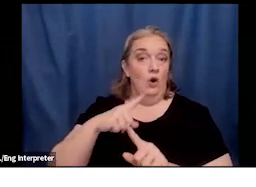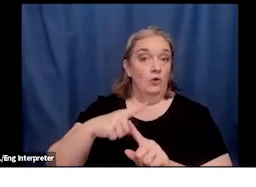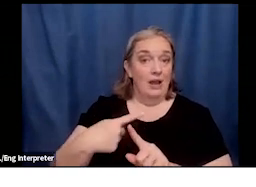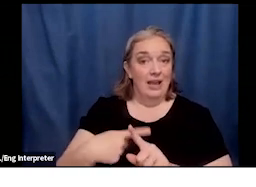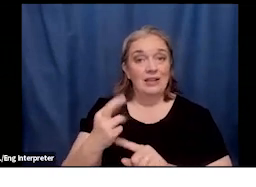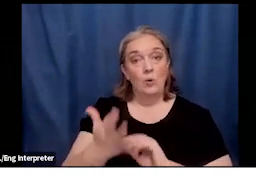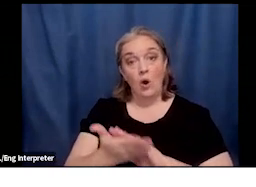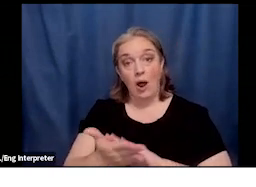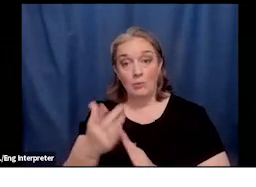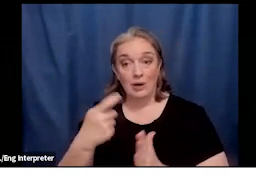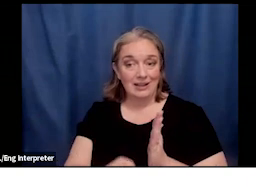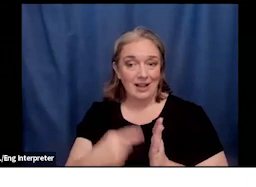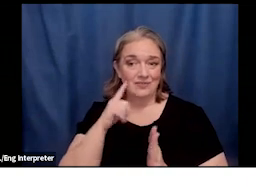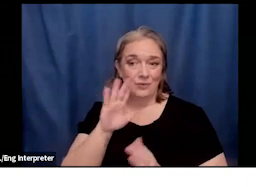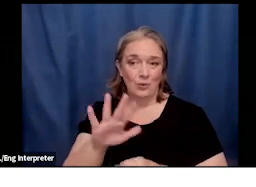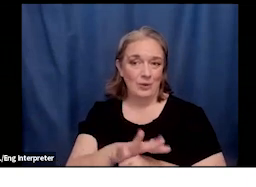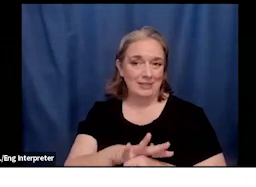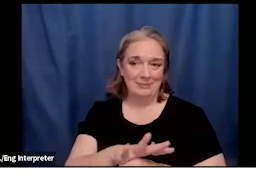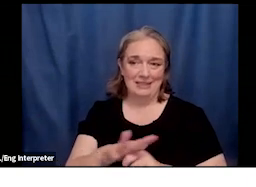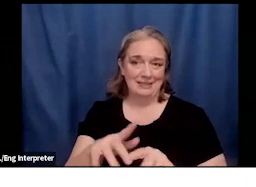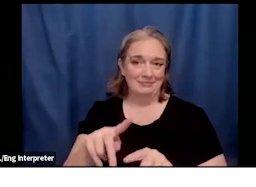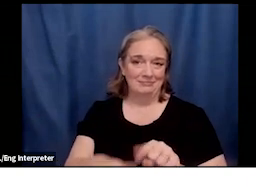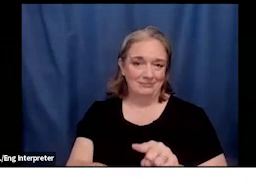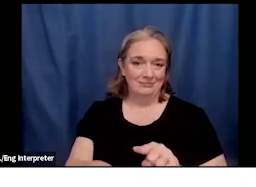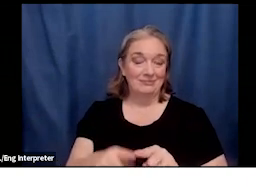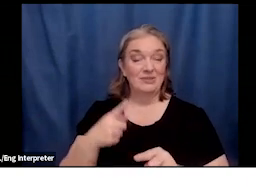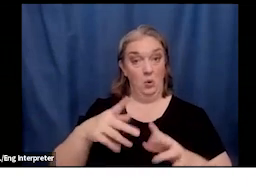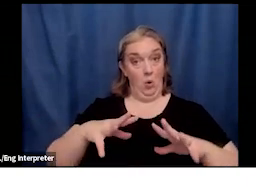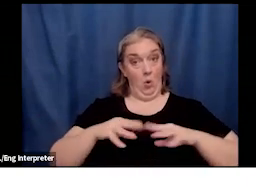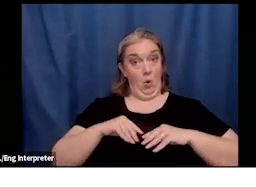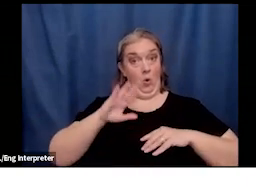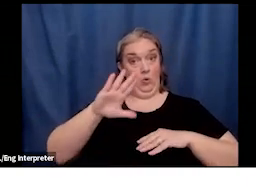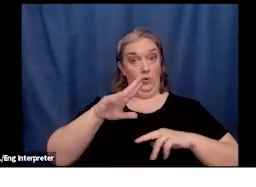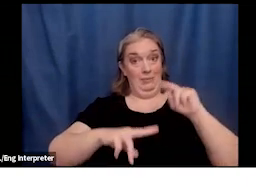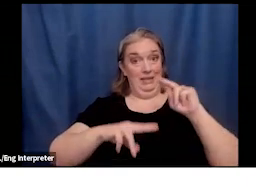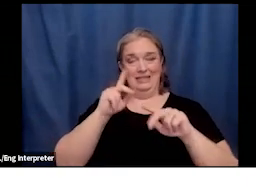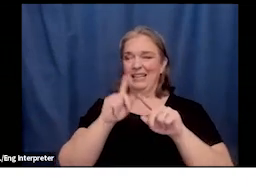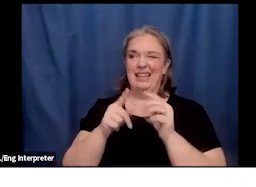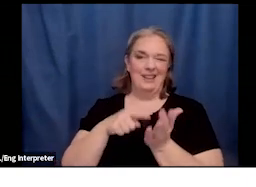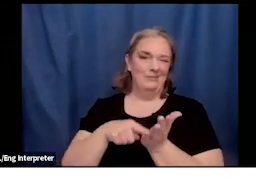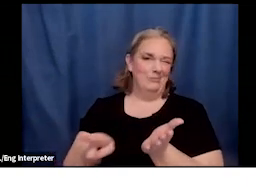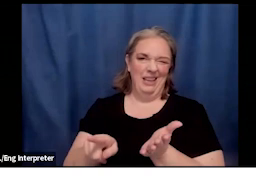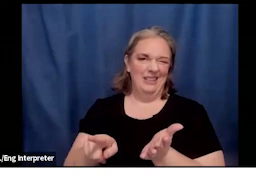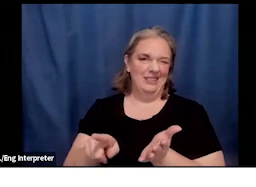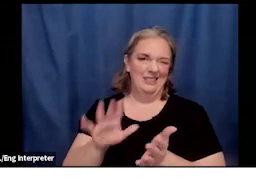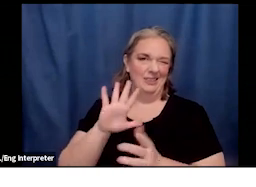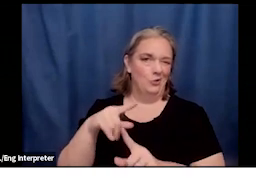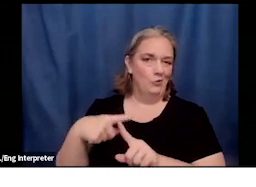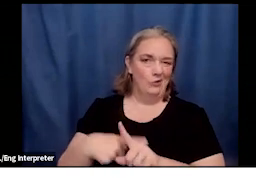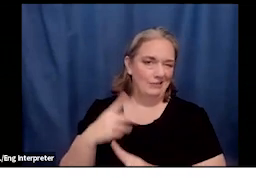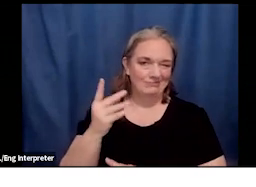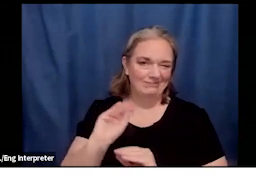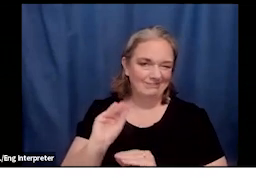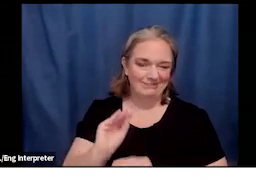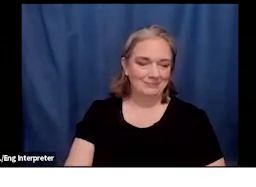operating costs for your own space. So if you own your own building, it cannot go towards paying, a month of rent or something like that.